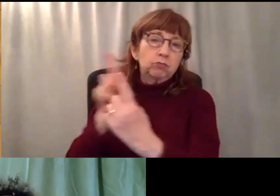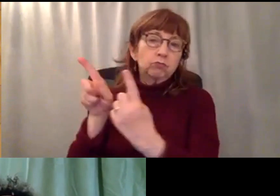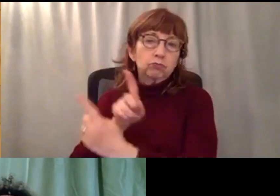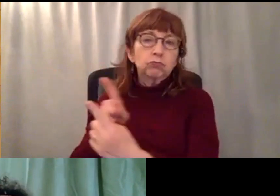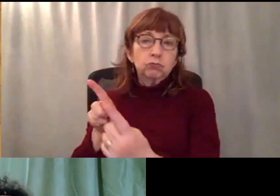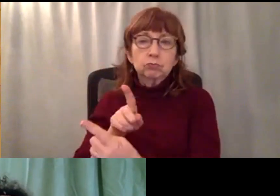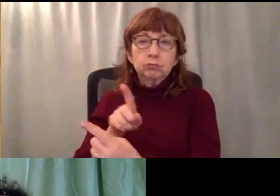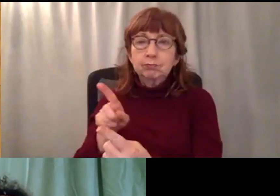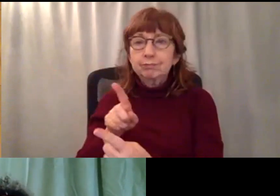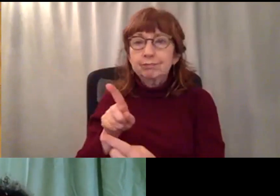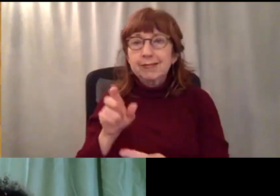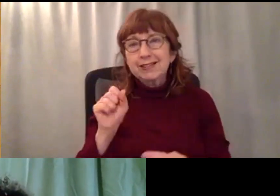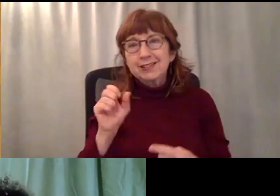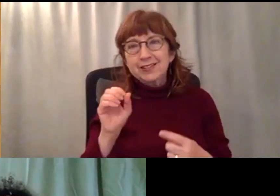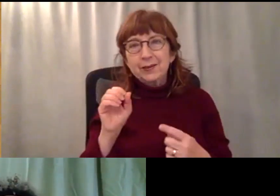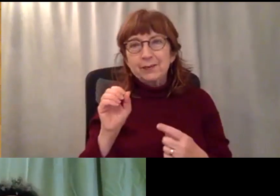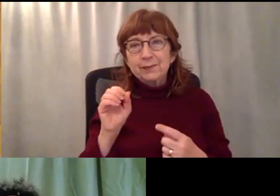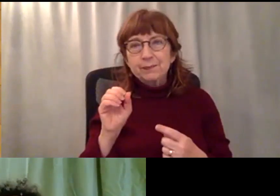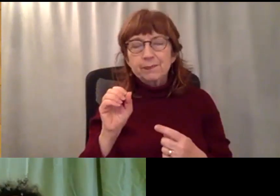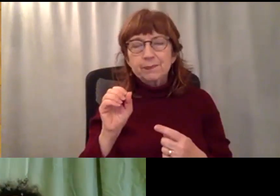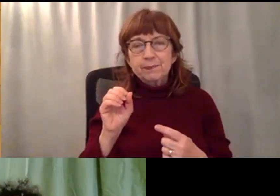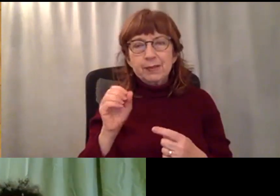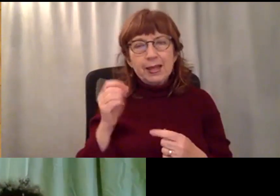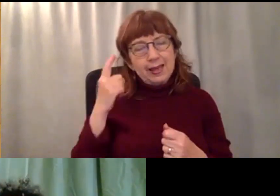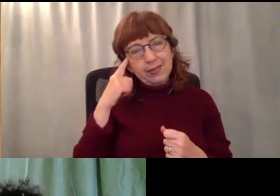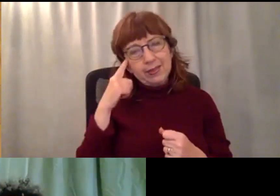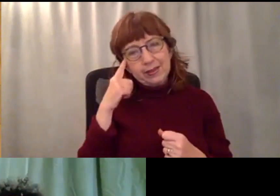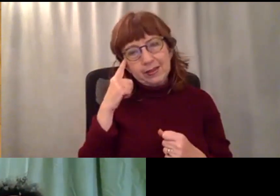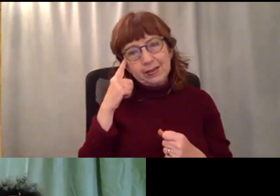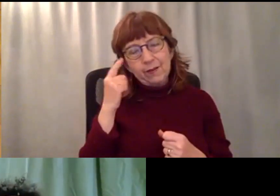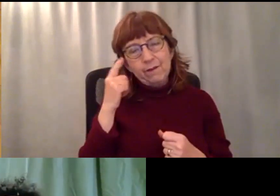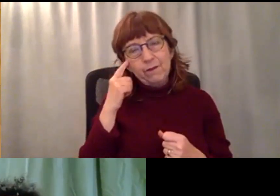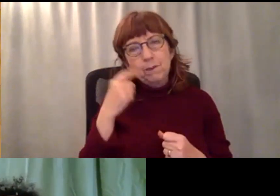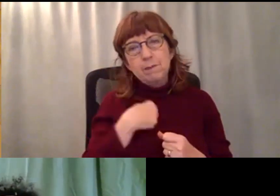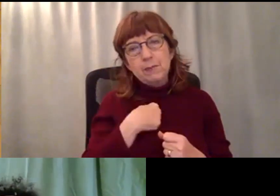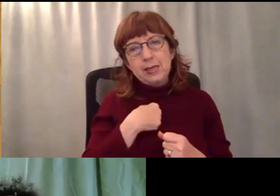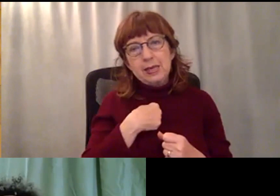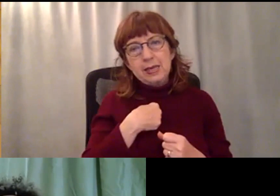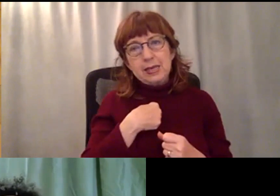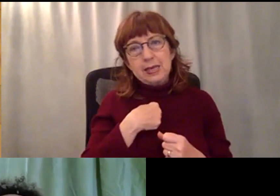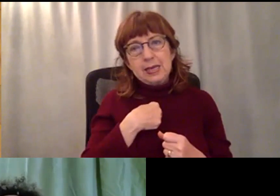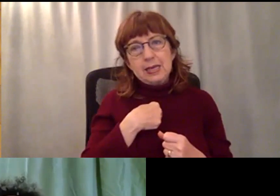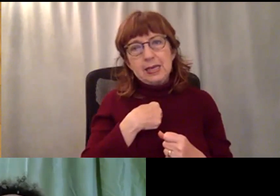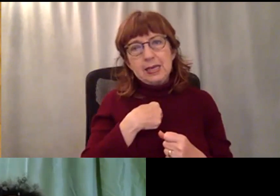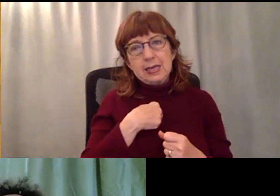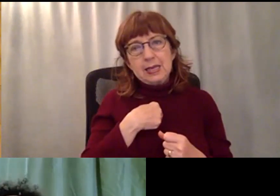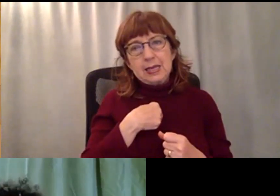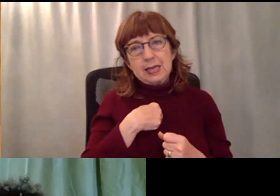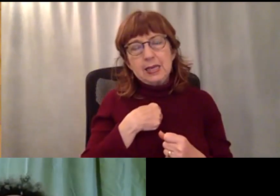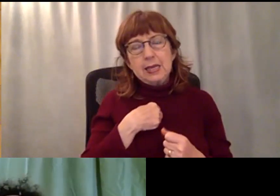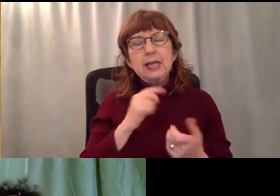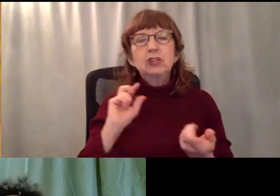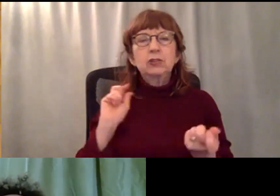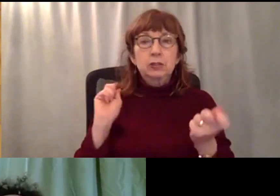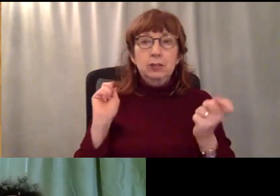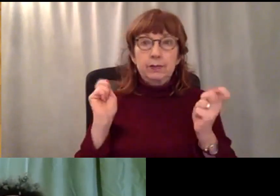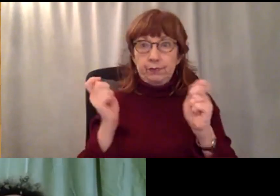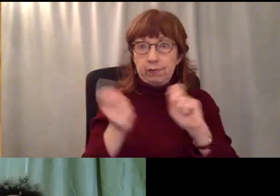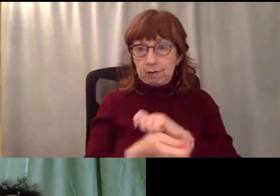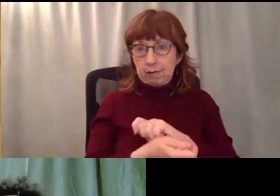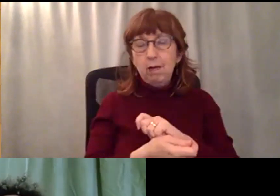So, yeah, I think for me, it has evolved for sure